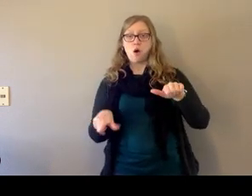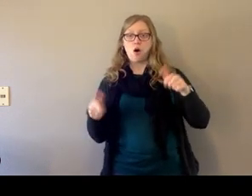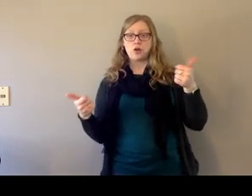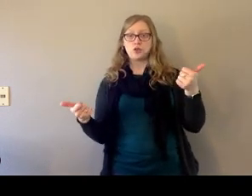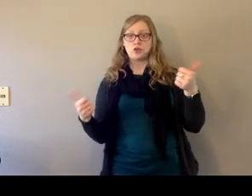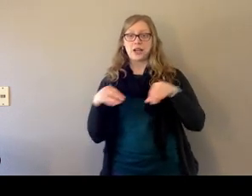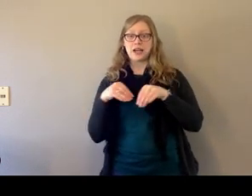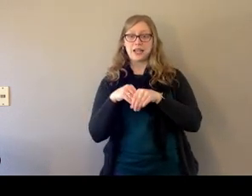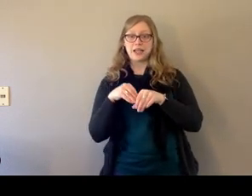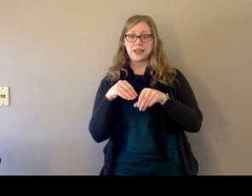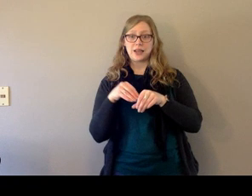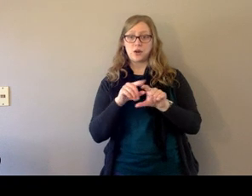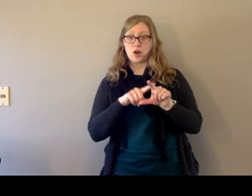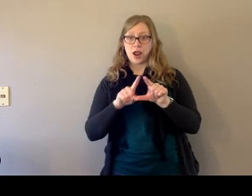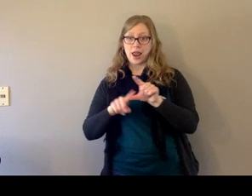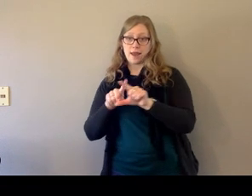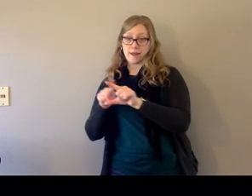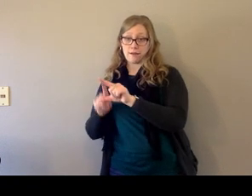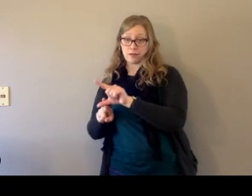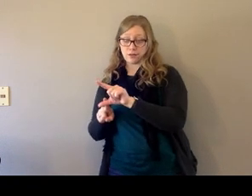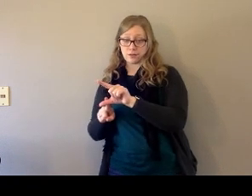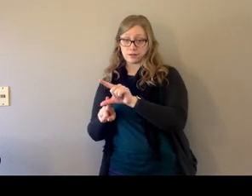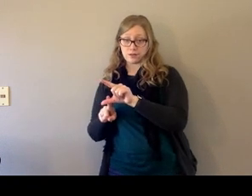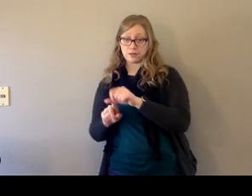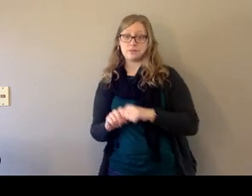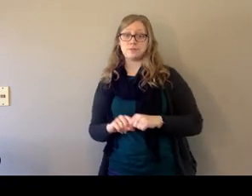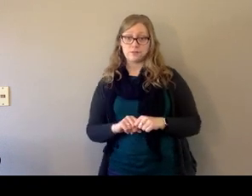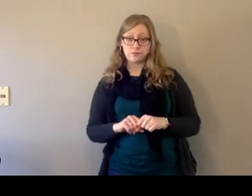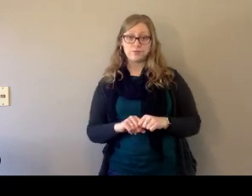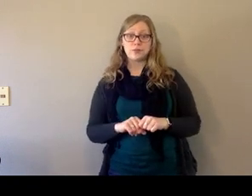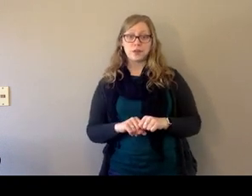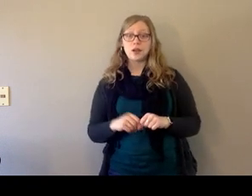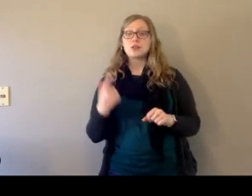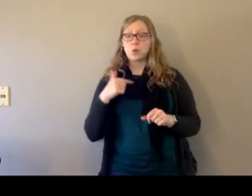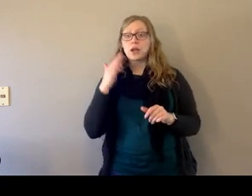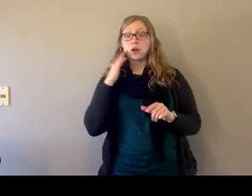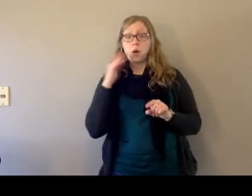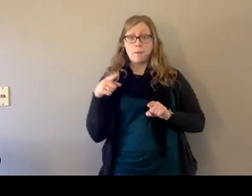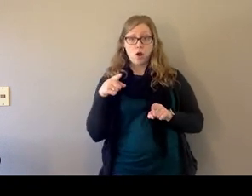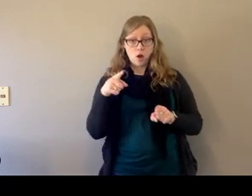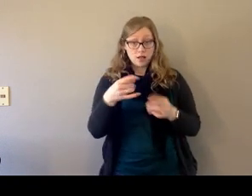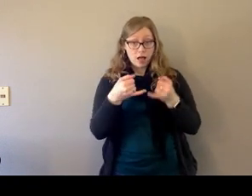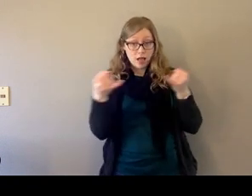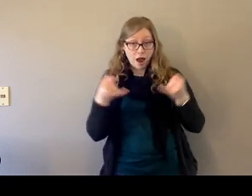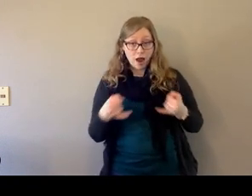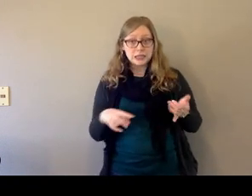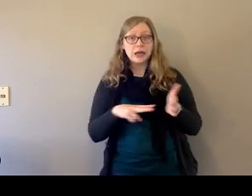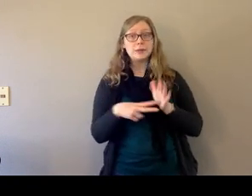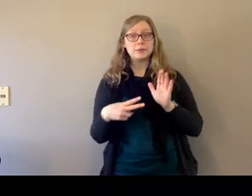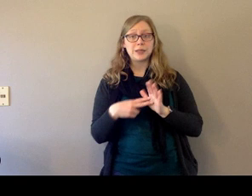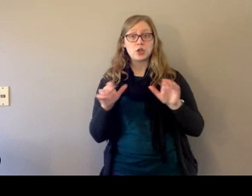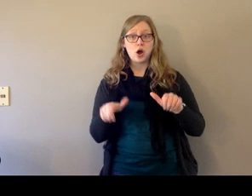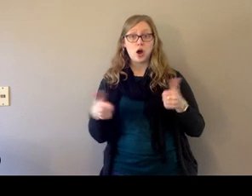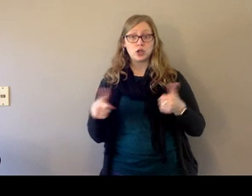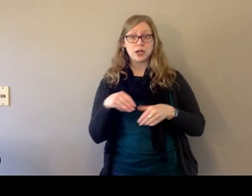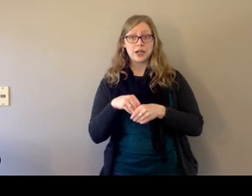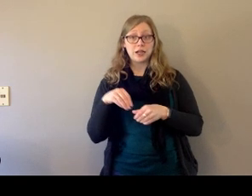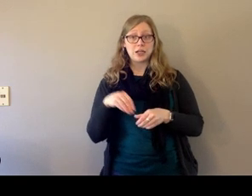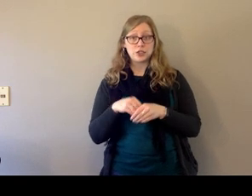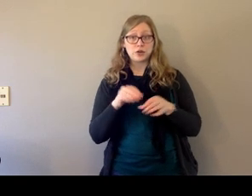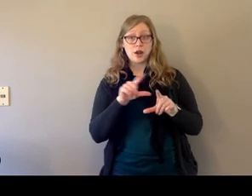if the lines are parallel, alternate interior angles are congruent. Well, we also know, and I'll mark this in blue,